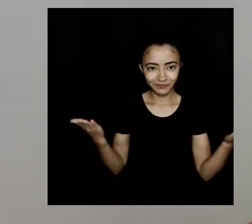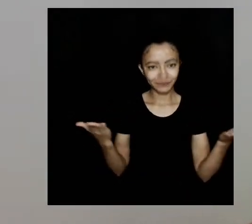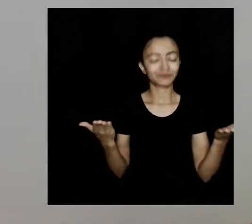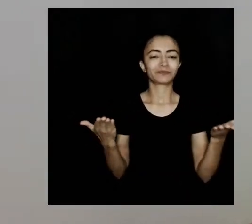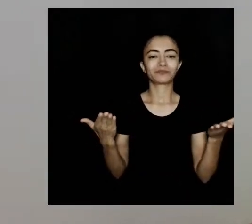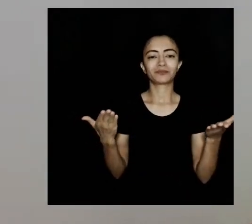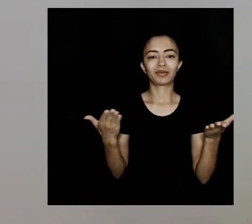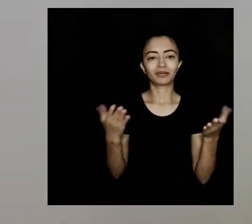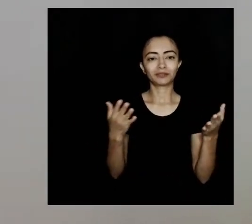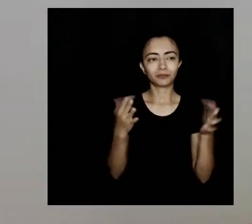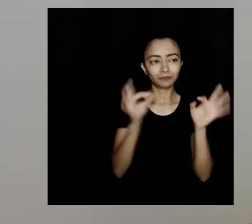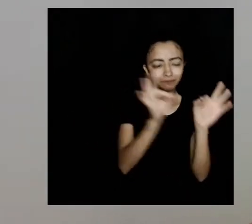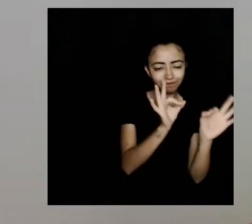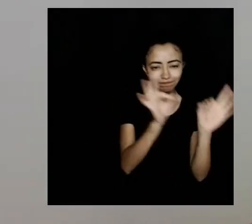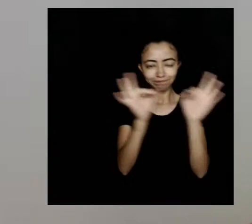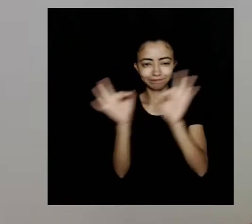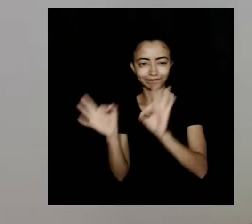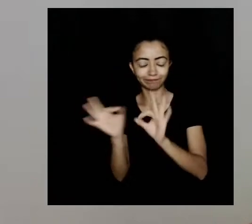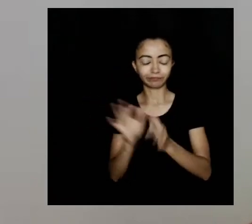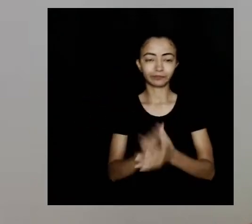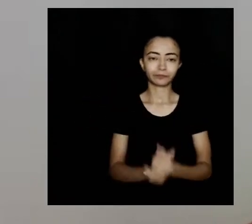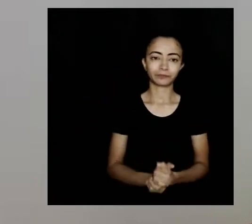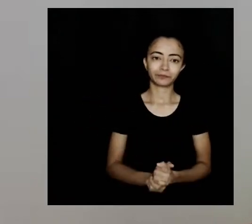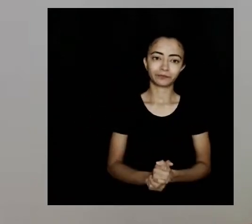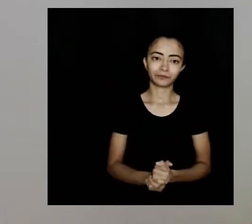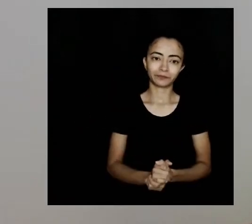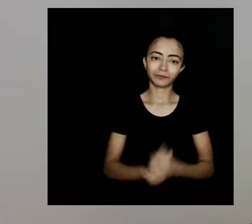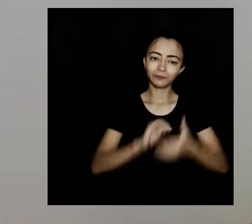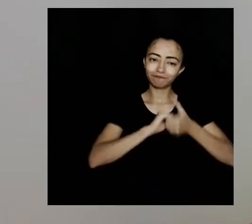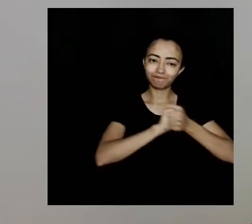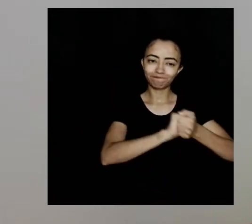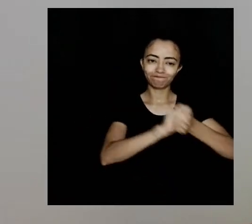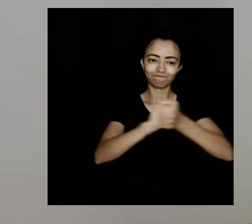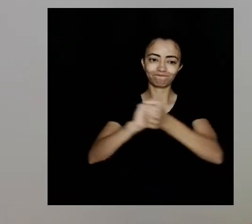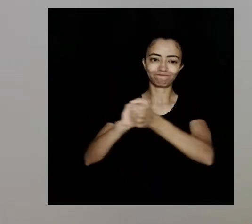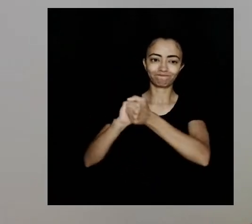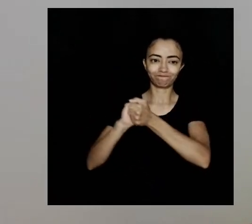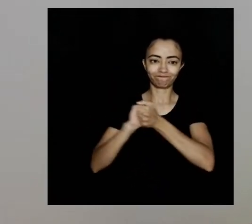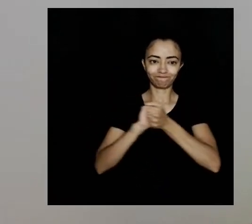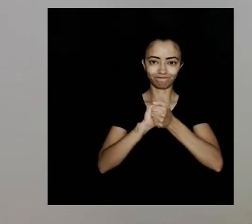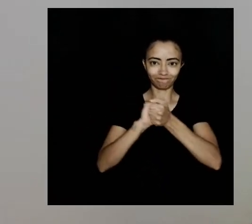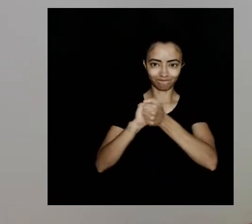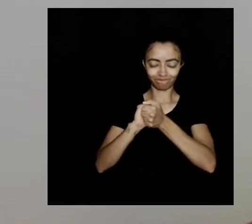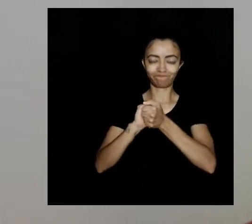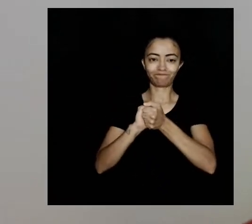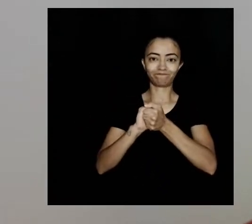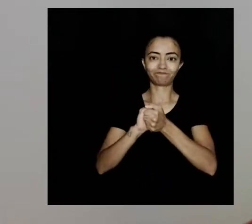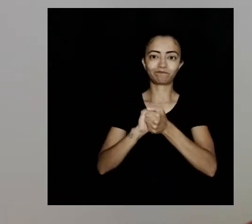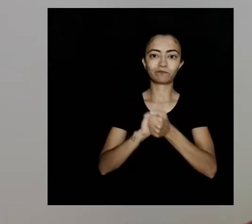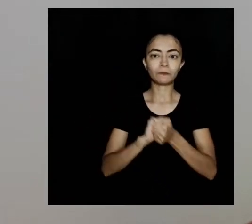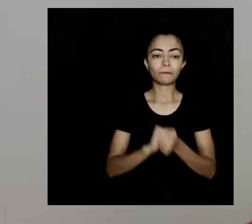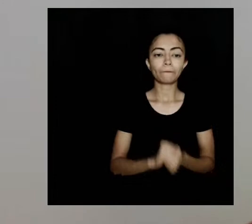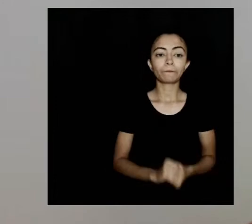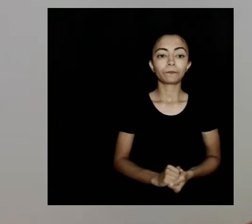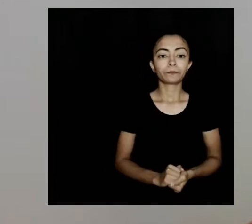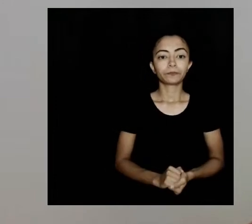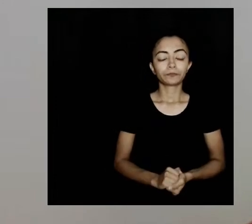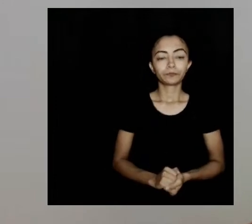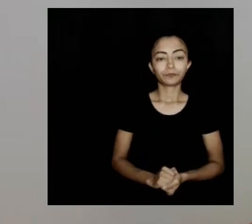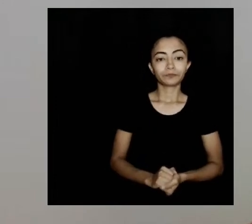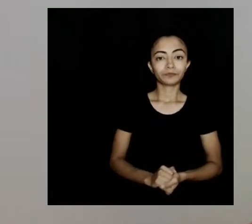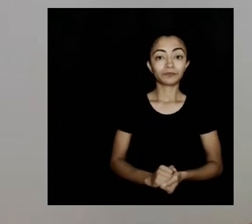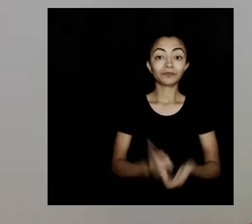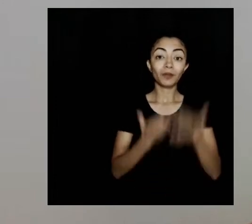Hi to everyone here who is connected It's very important to be here to